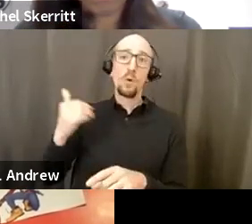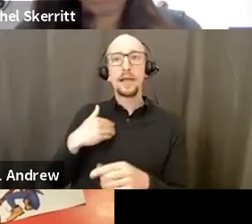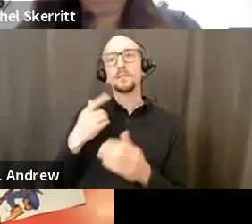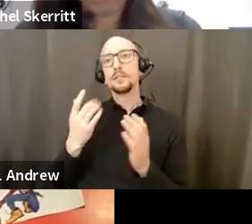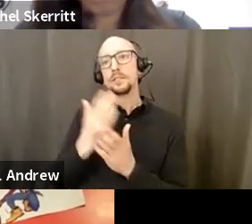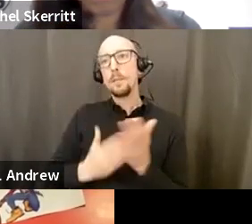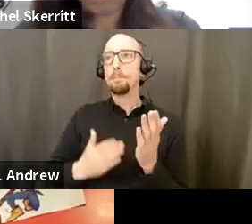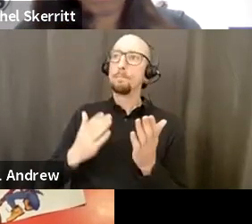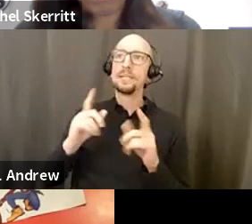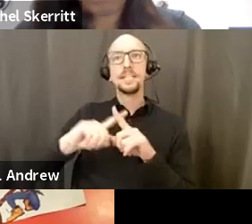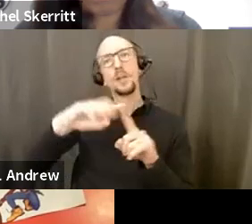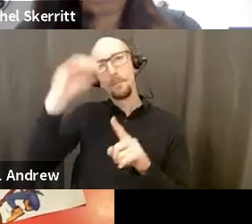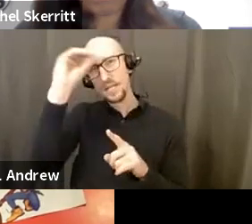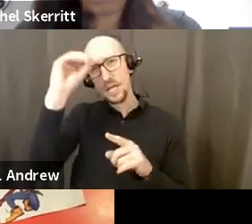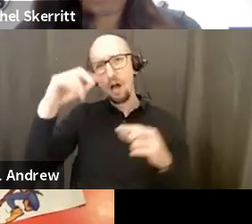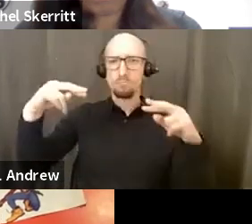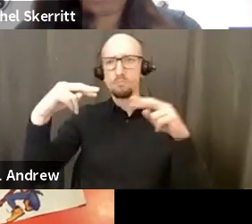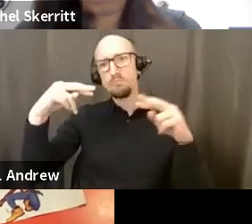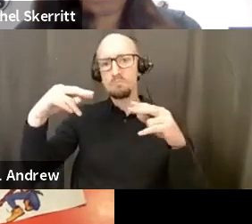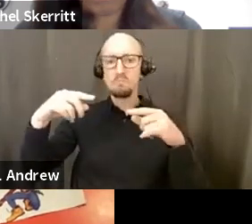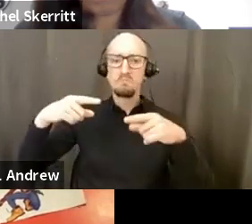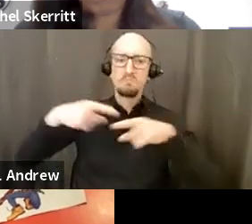disagreement, around,